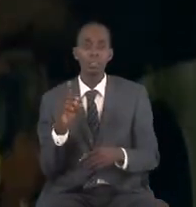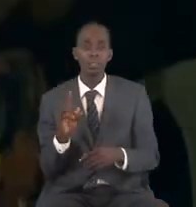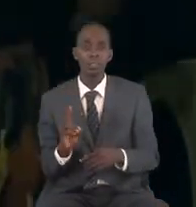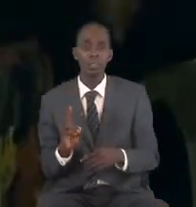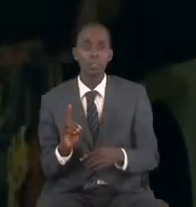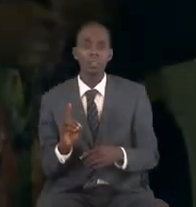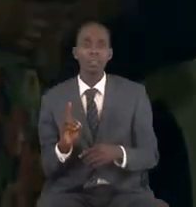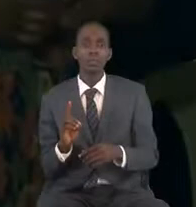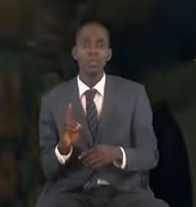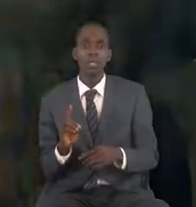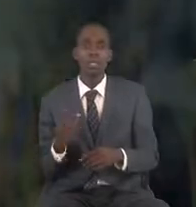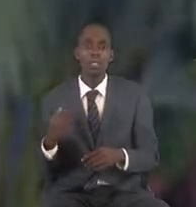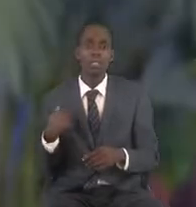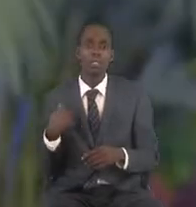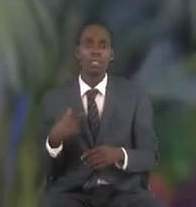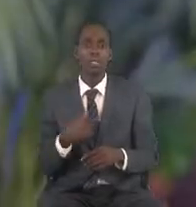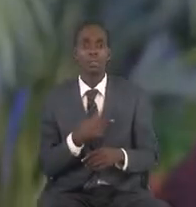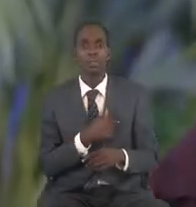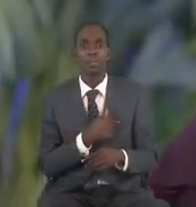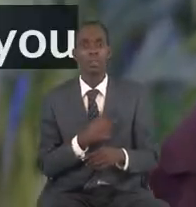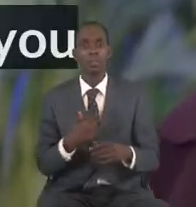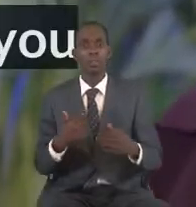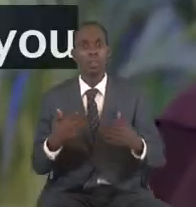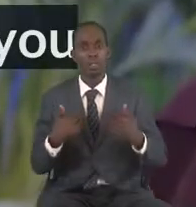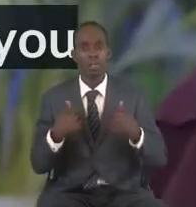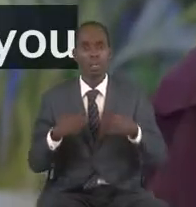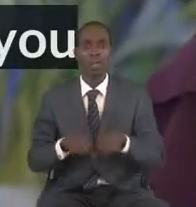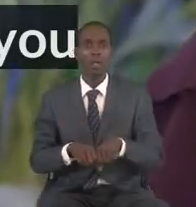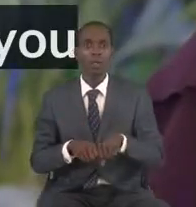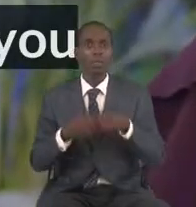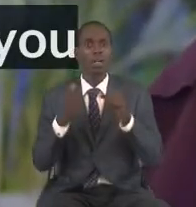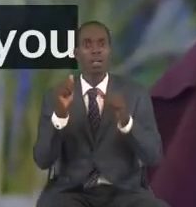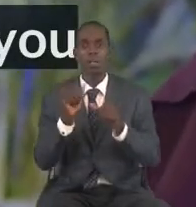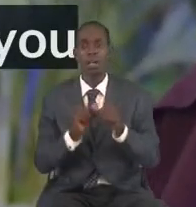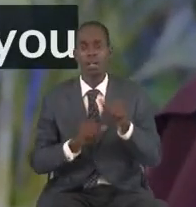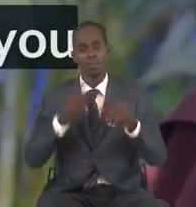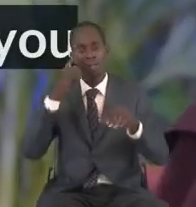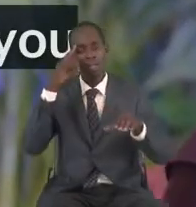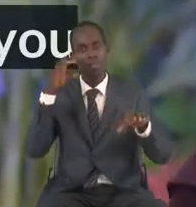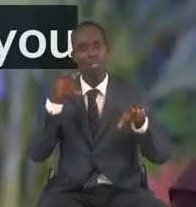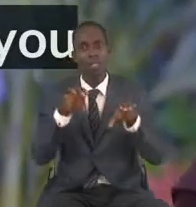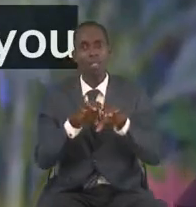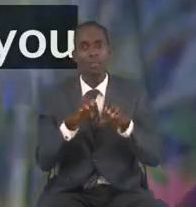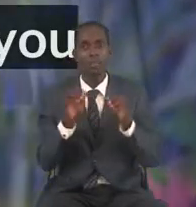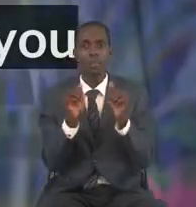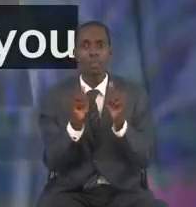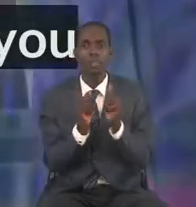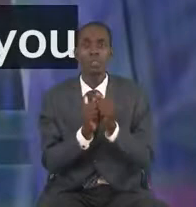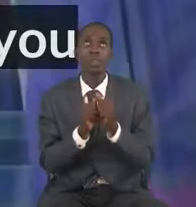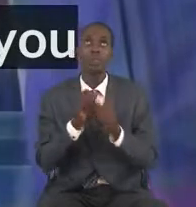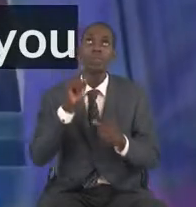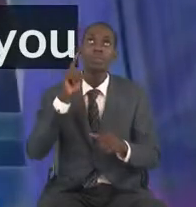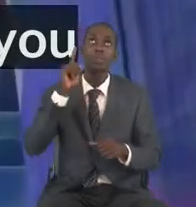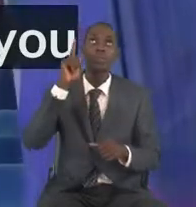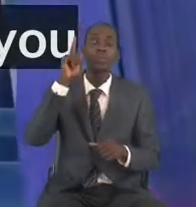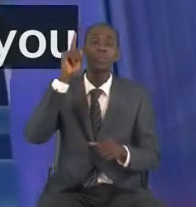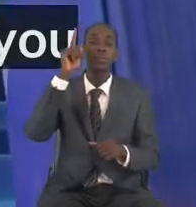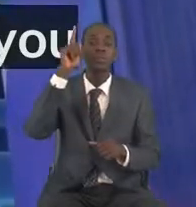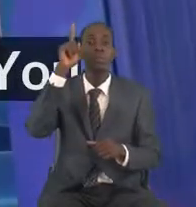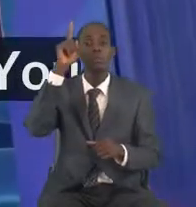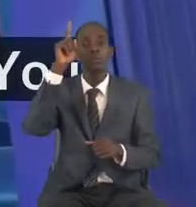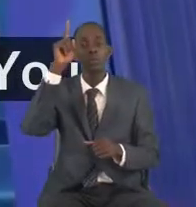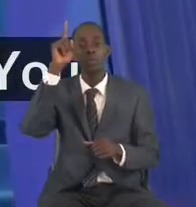sinned, we have broken every covenant with you.